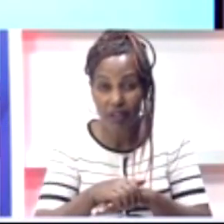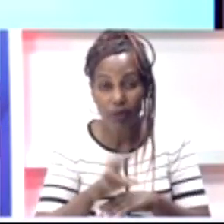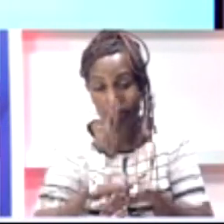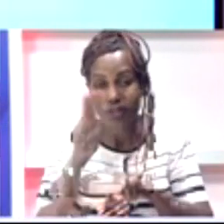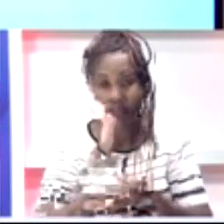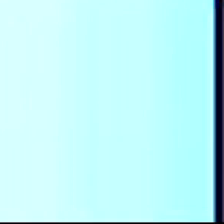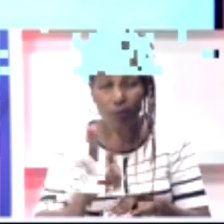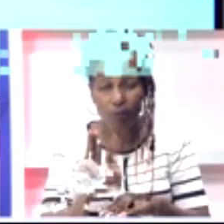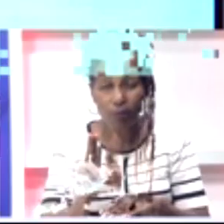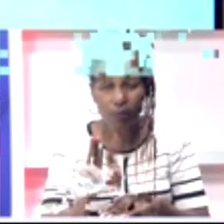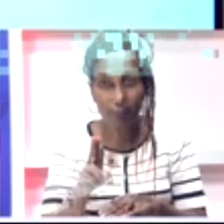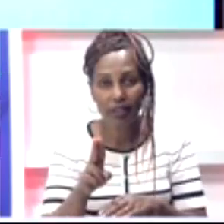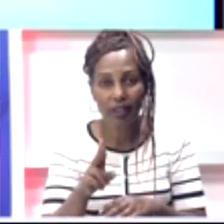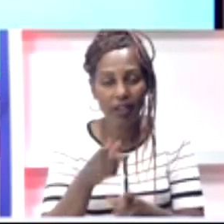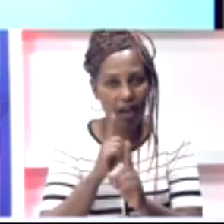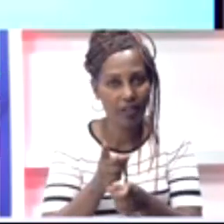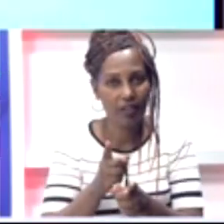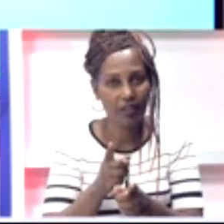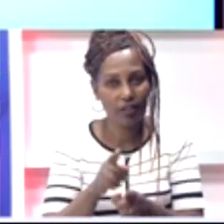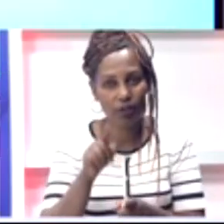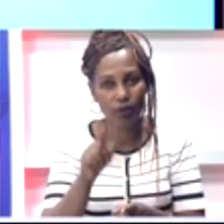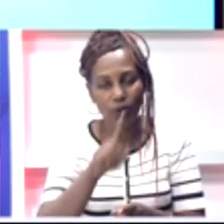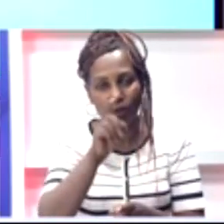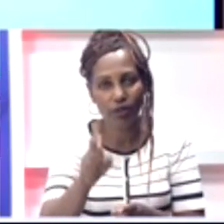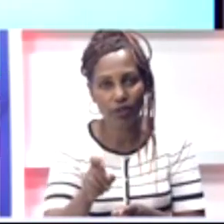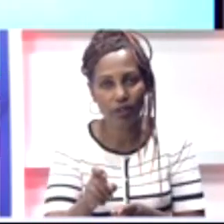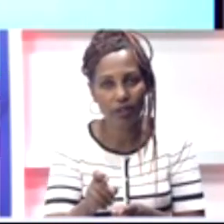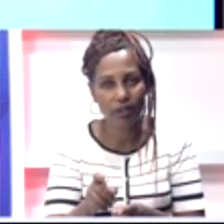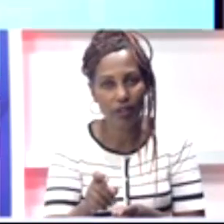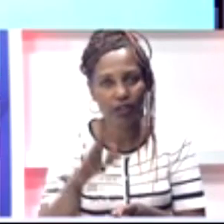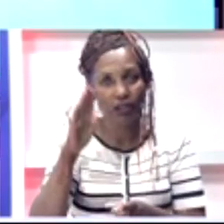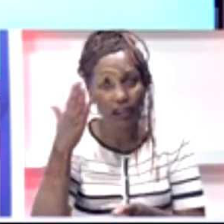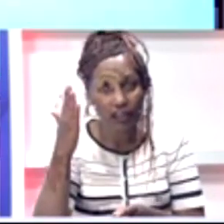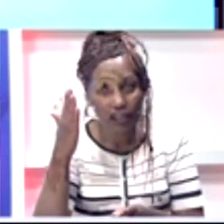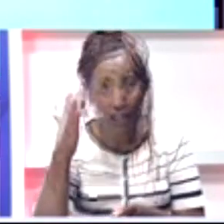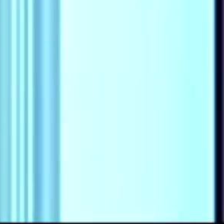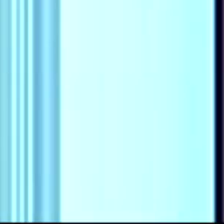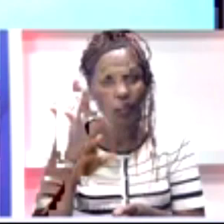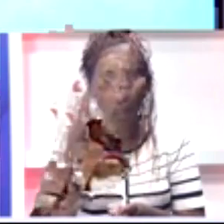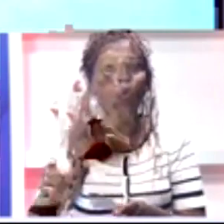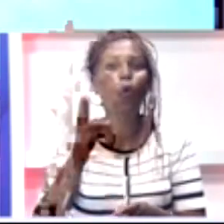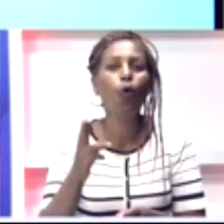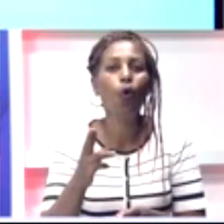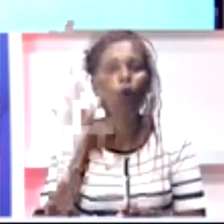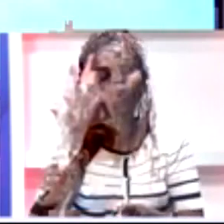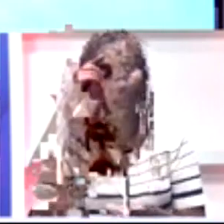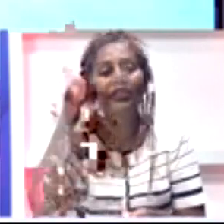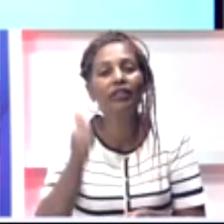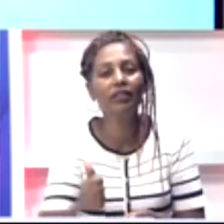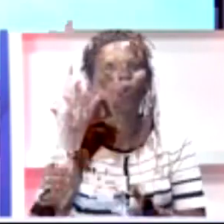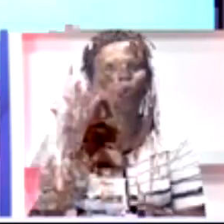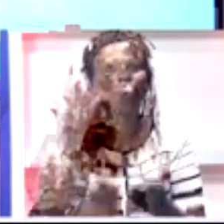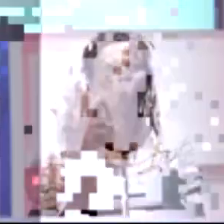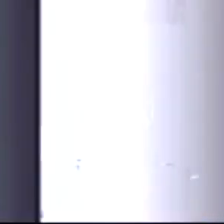The answer to this question could be used in certainty or as uncertainty. Then words will guide us.